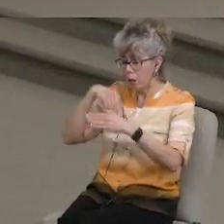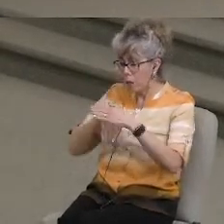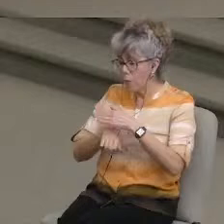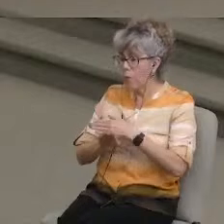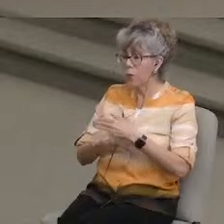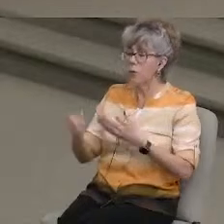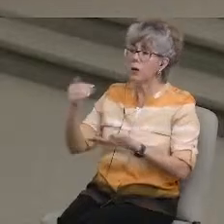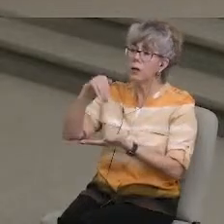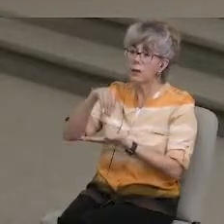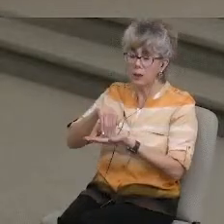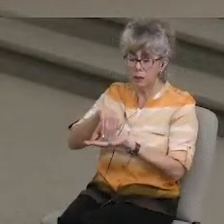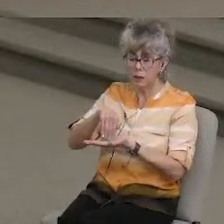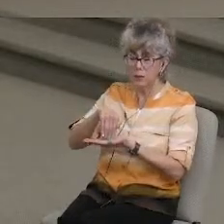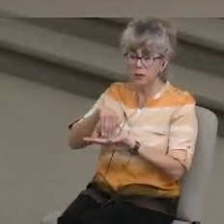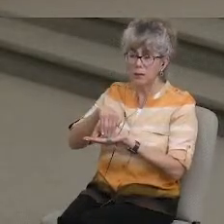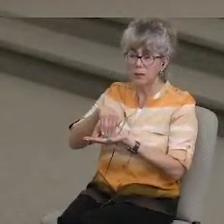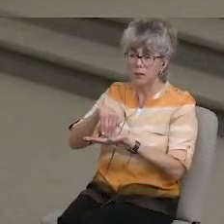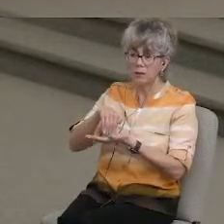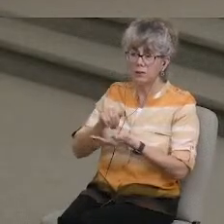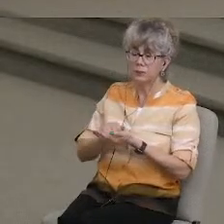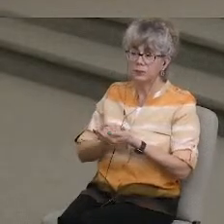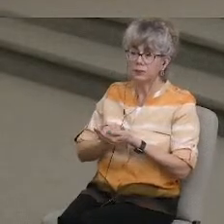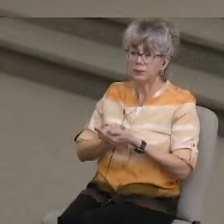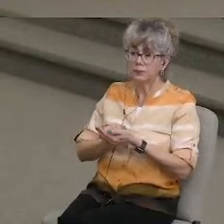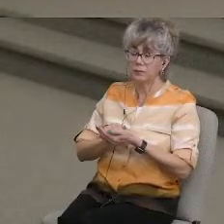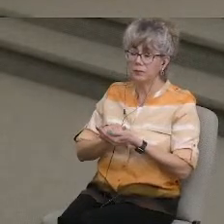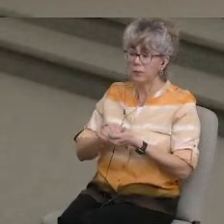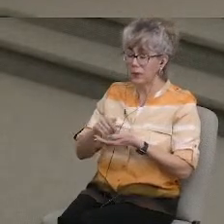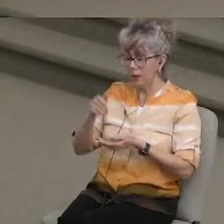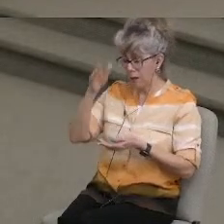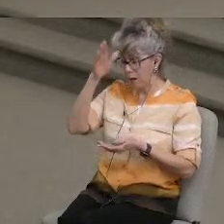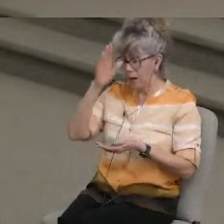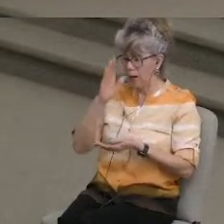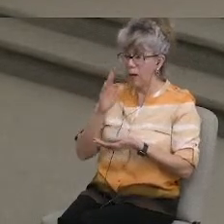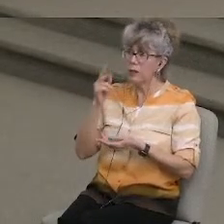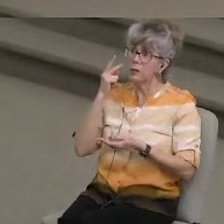these women, and He'll move it for you too.